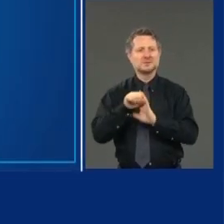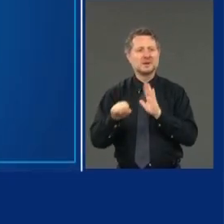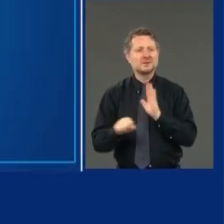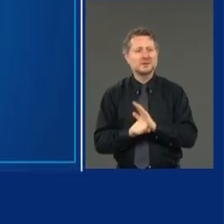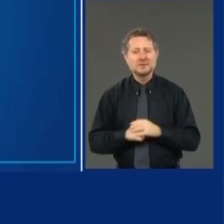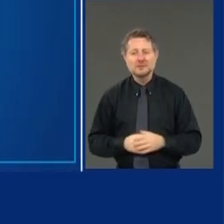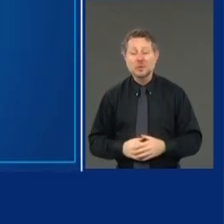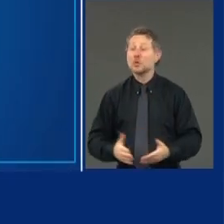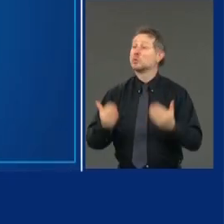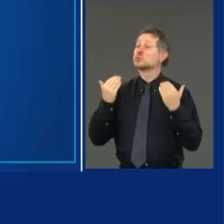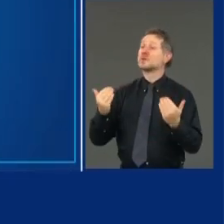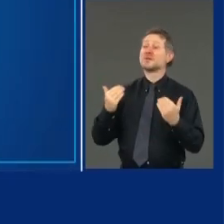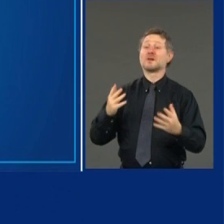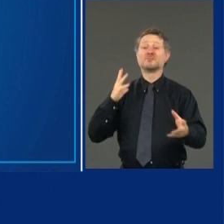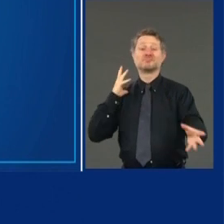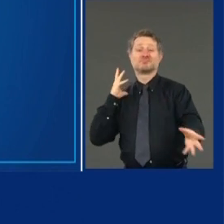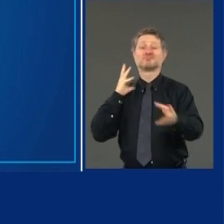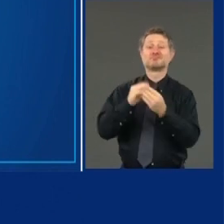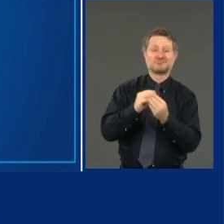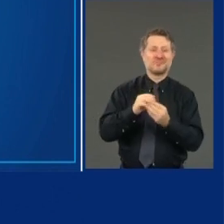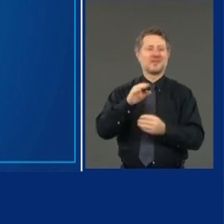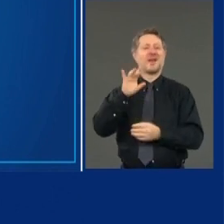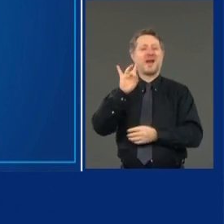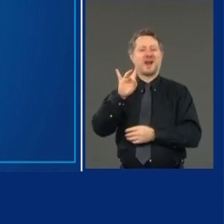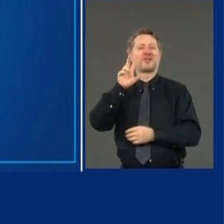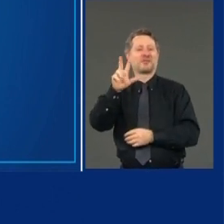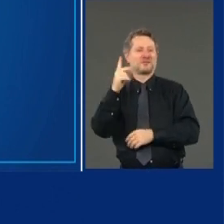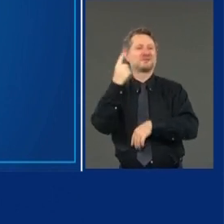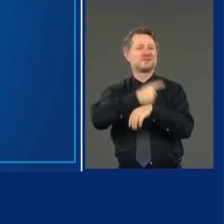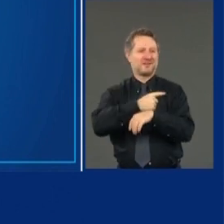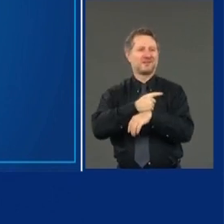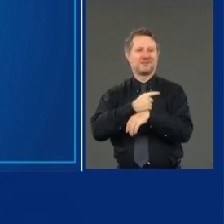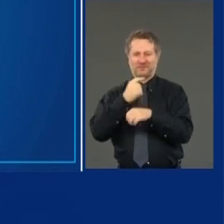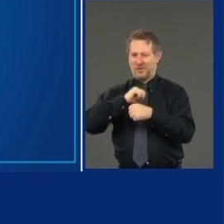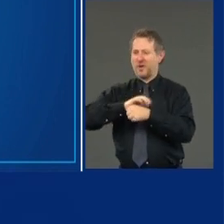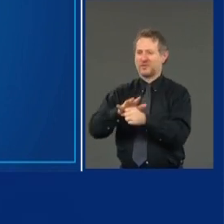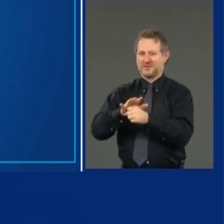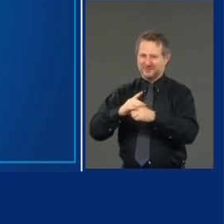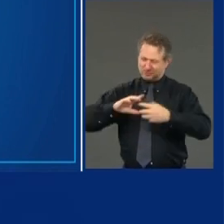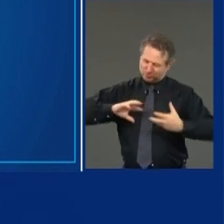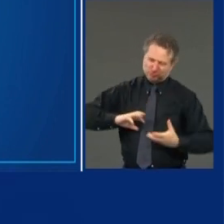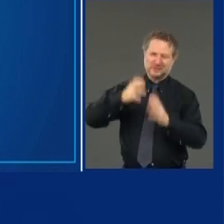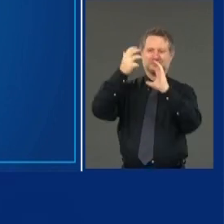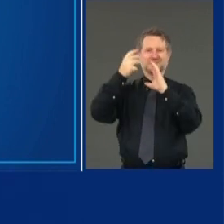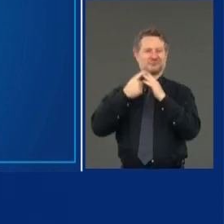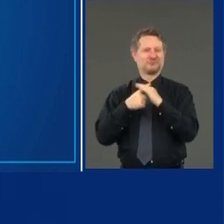Today is day 83 of the COVID-19 crisis. Some of my